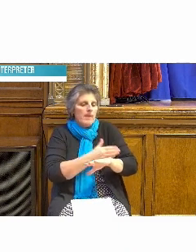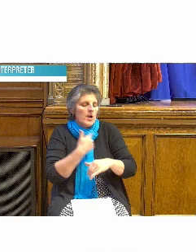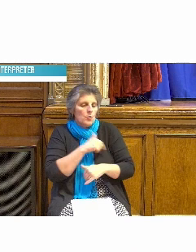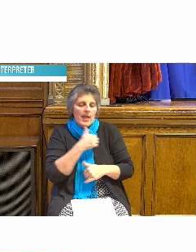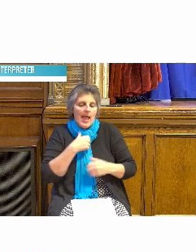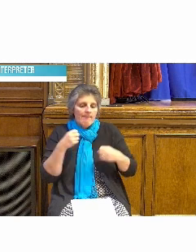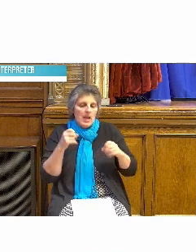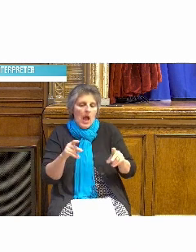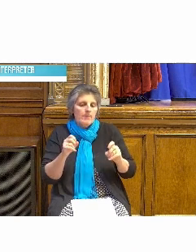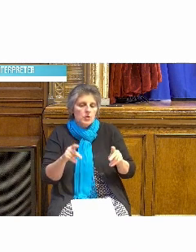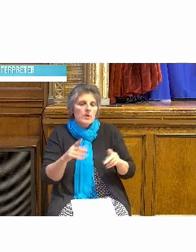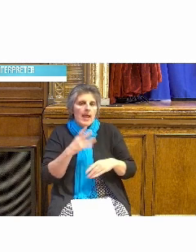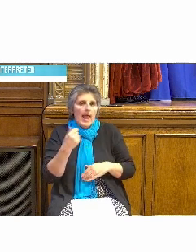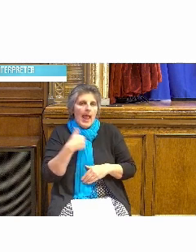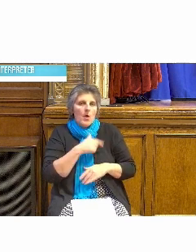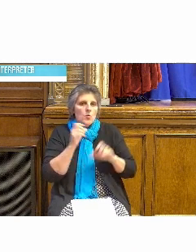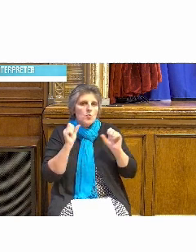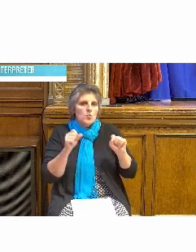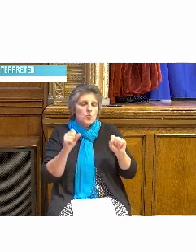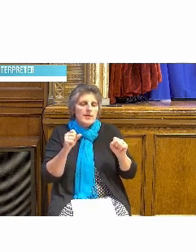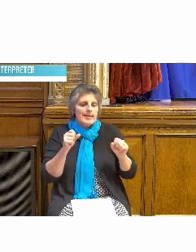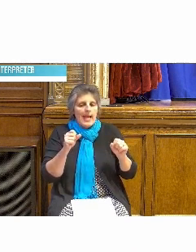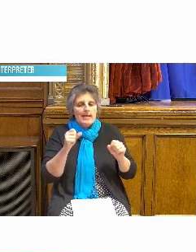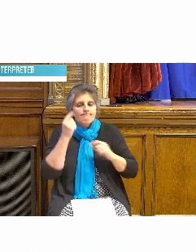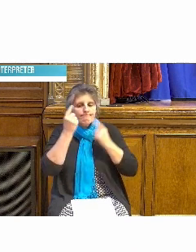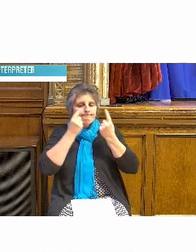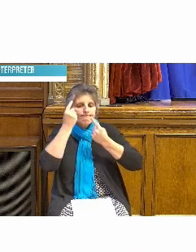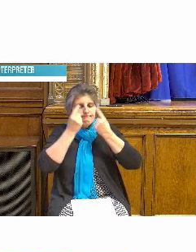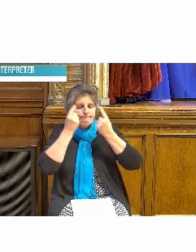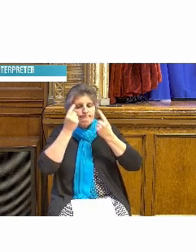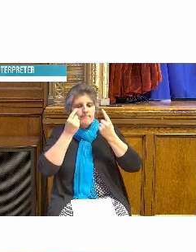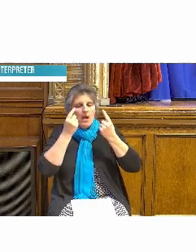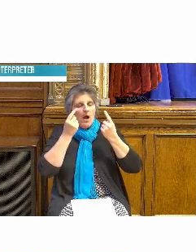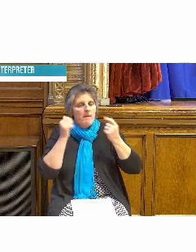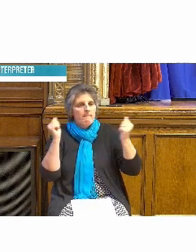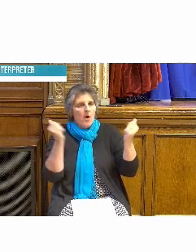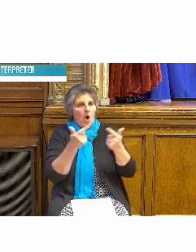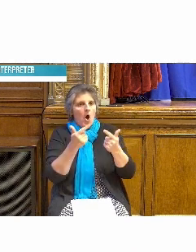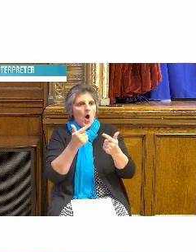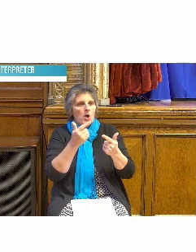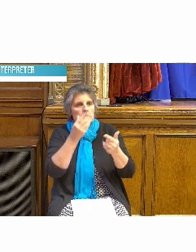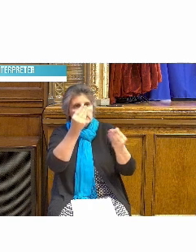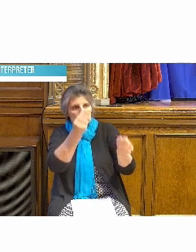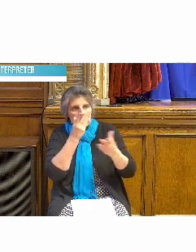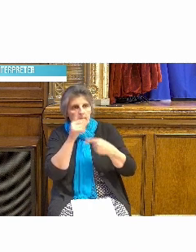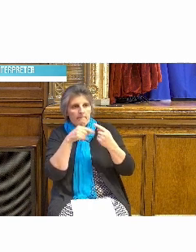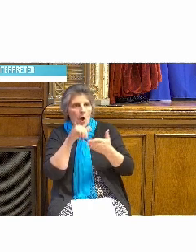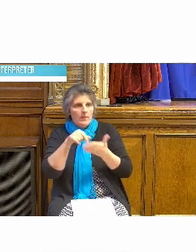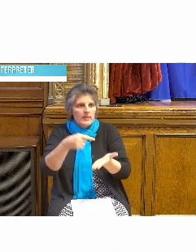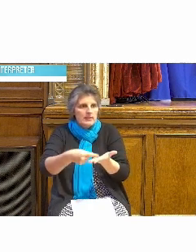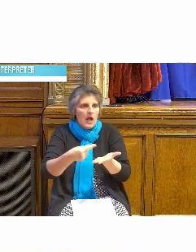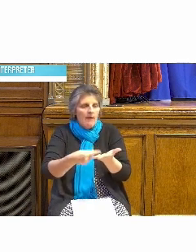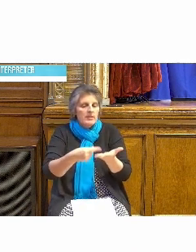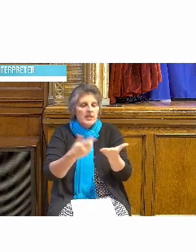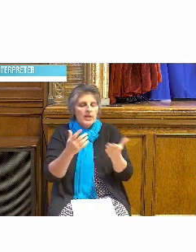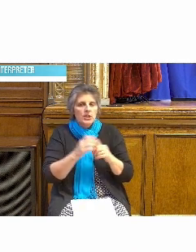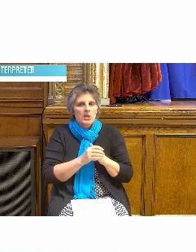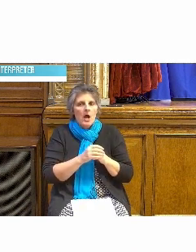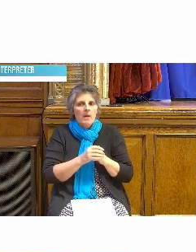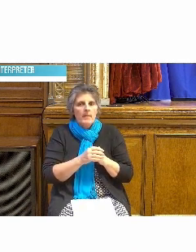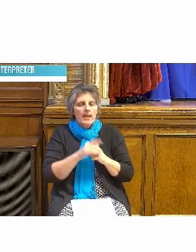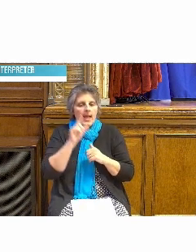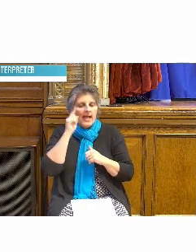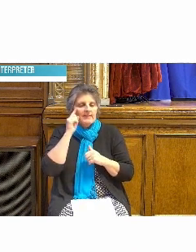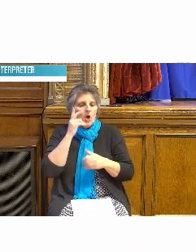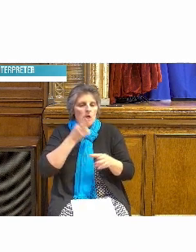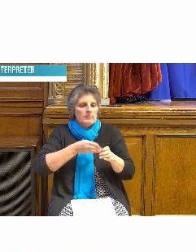have an opportunity, and we can take into account everyone's input on this conversation as far